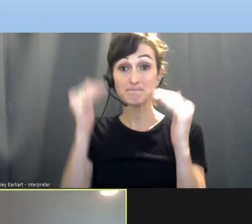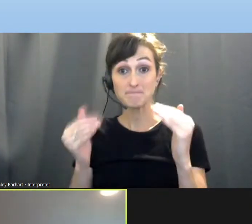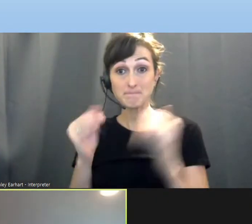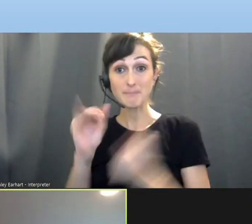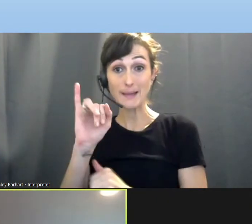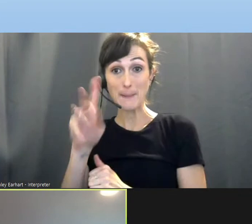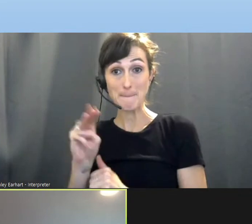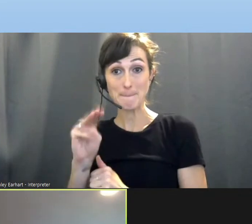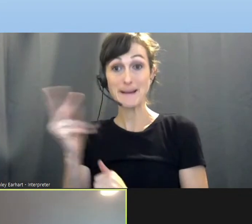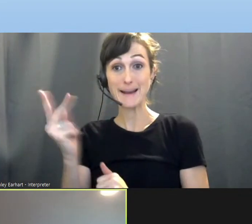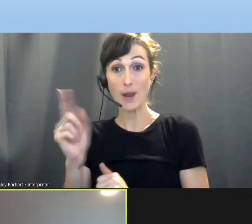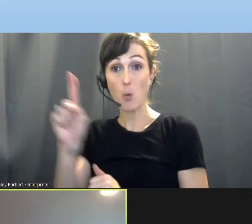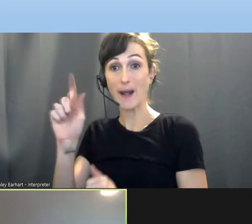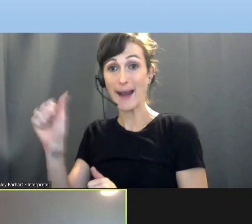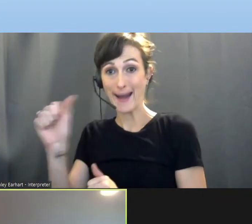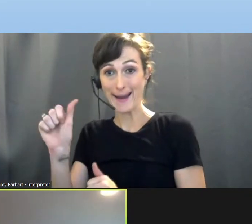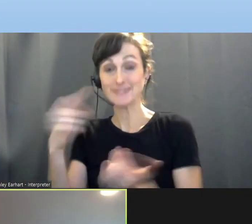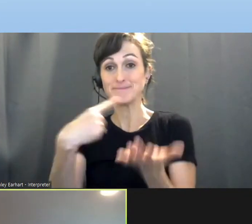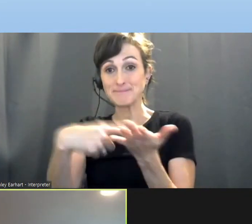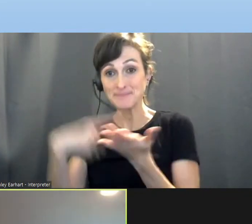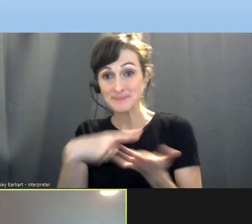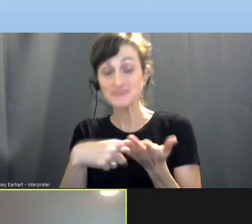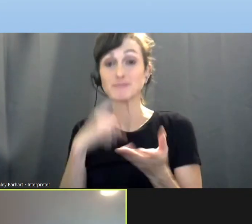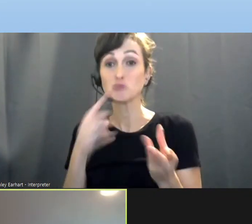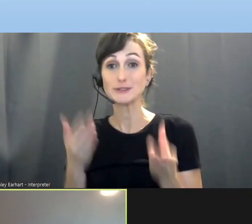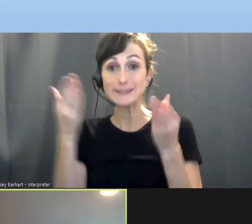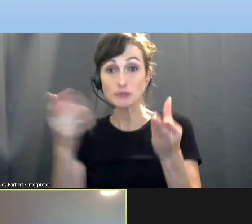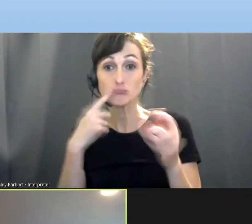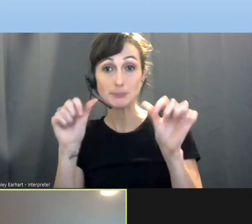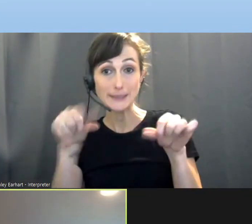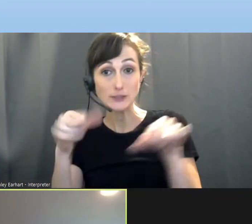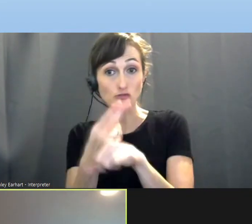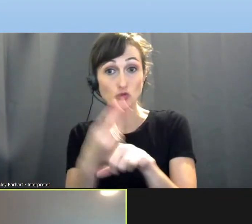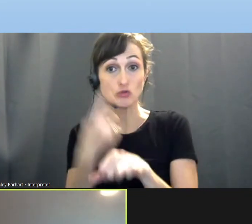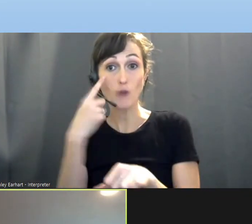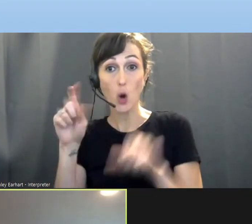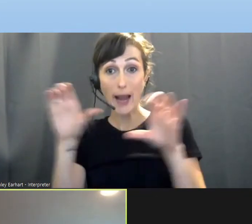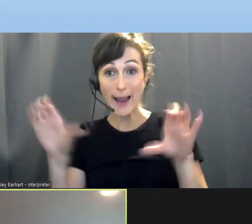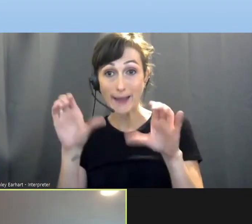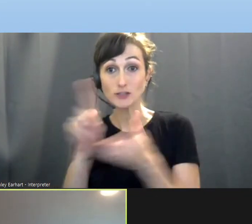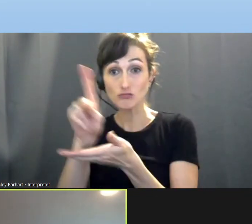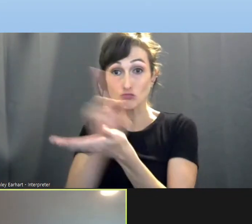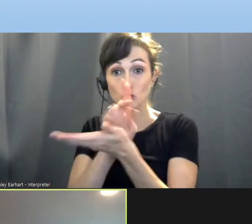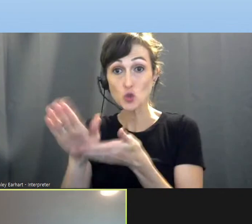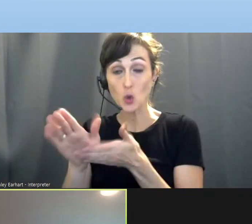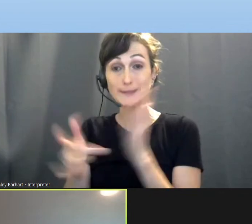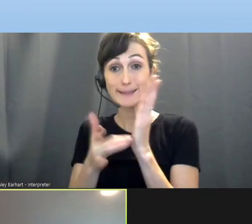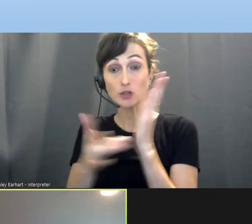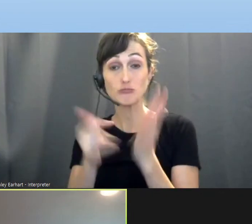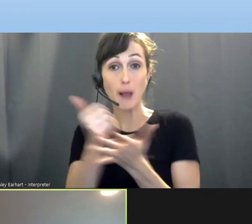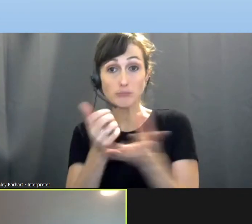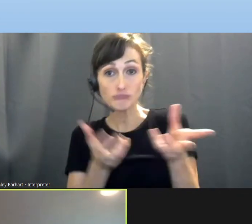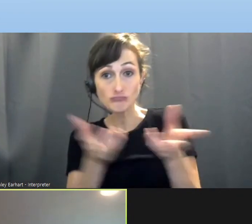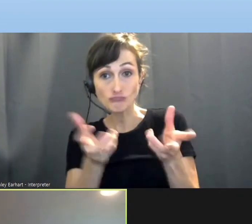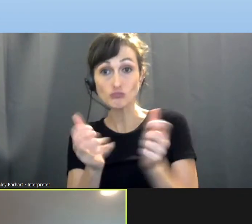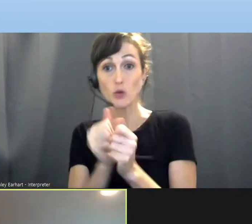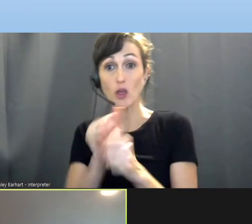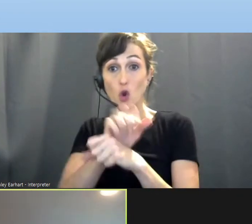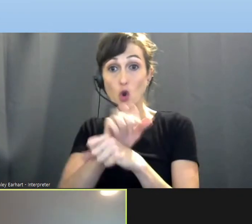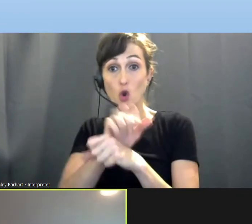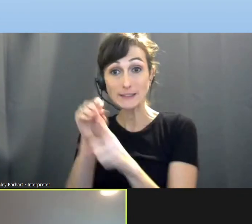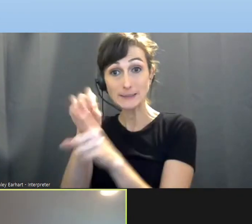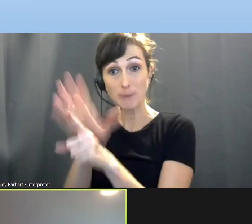K1A, discussion and presentation on the potential use of active pure technology to mitigate COVID-19 exposure. I'd like to call on Clark